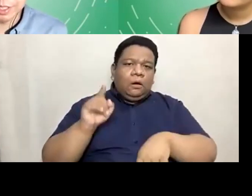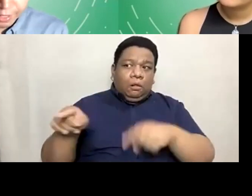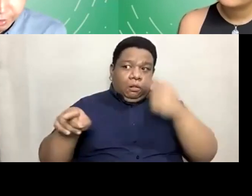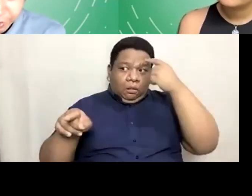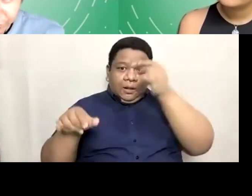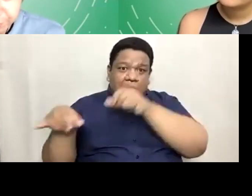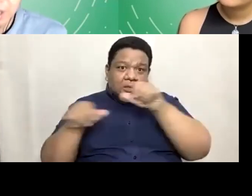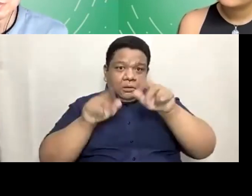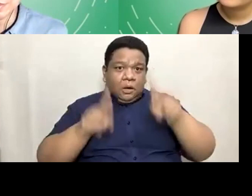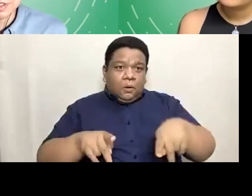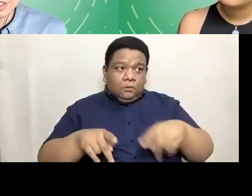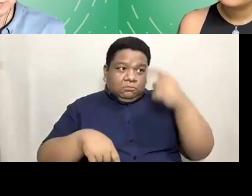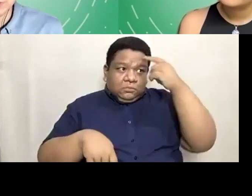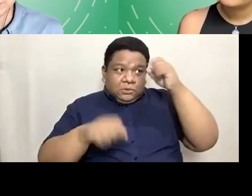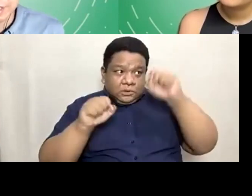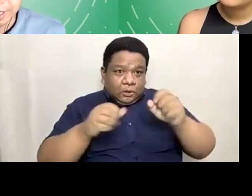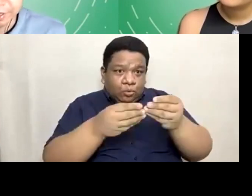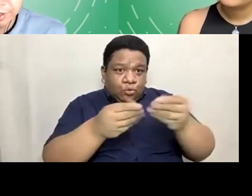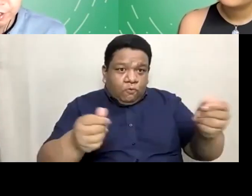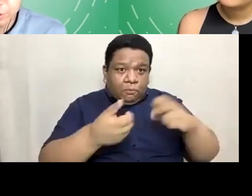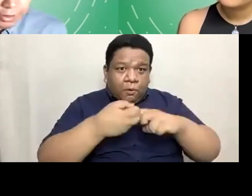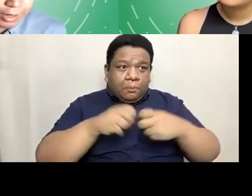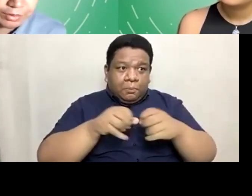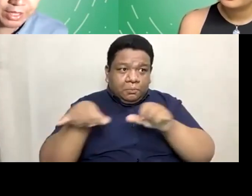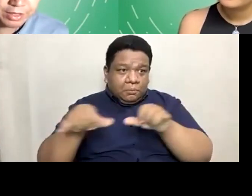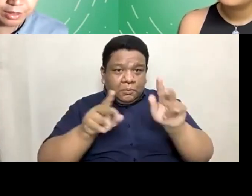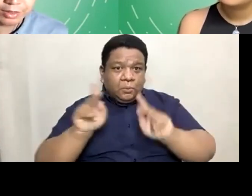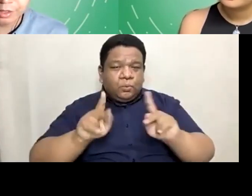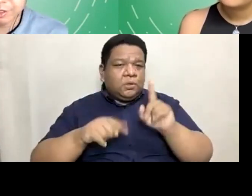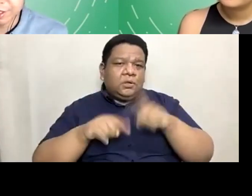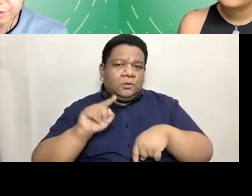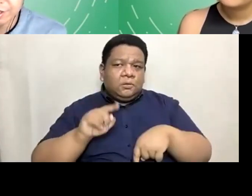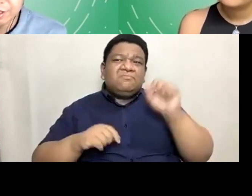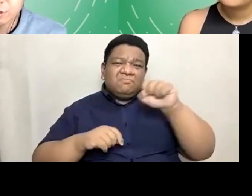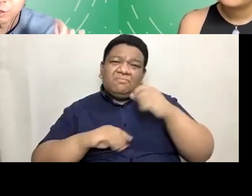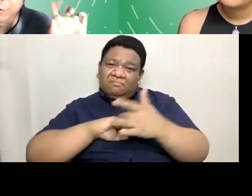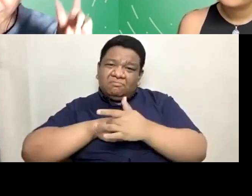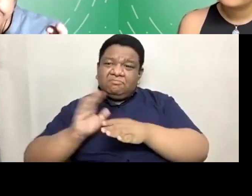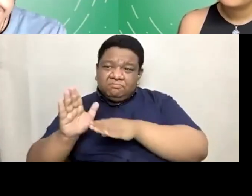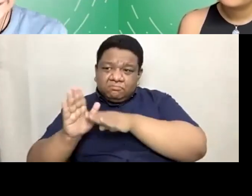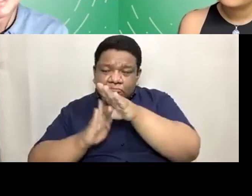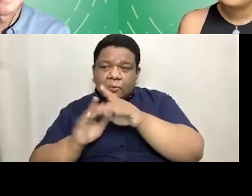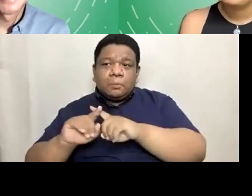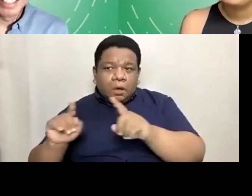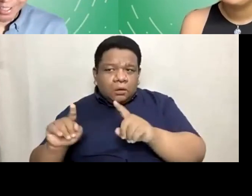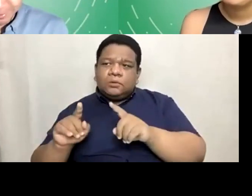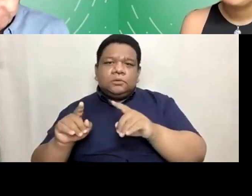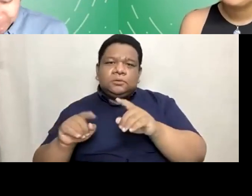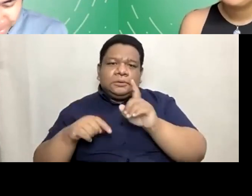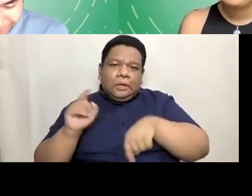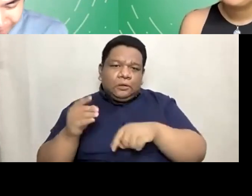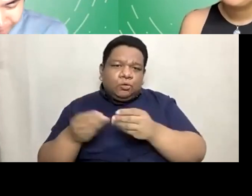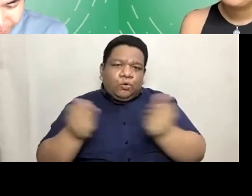human. It cannot solve problems the same way a human can, no matter how advanced the technology is so far.